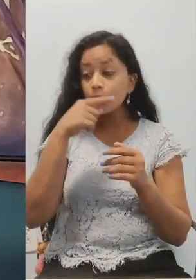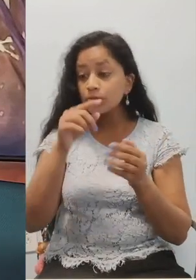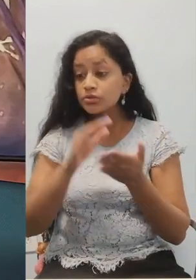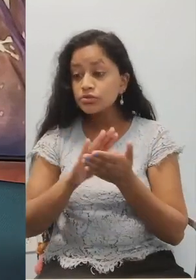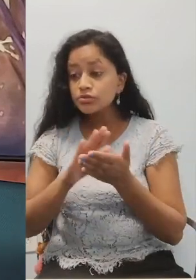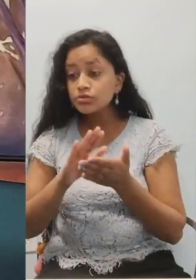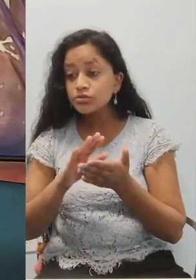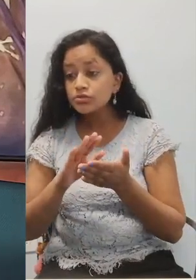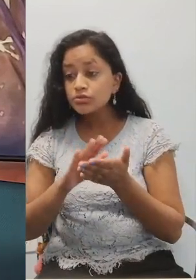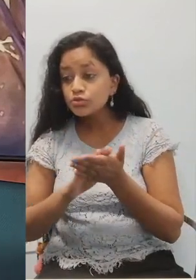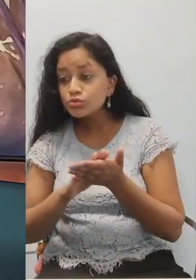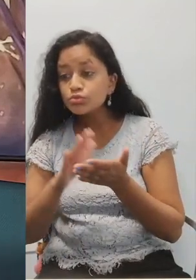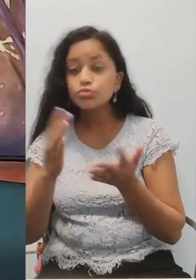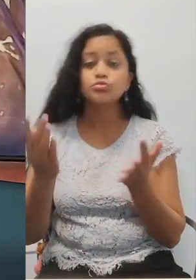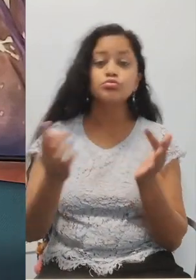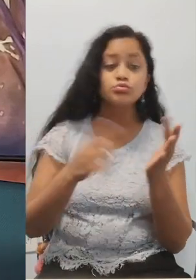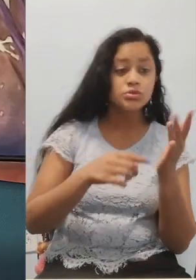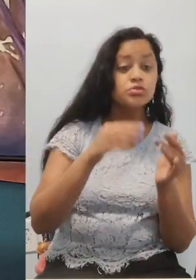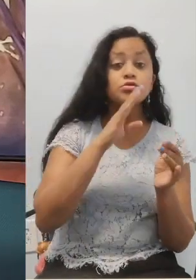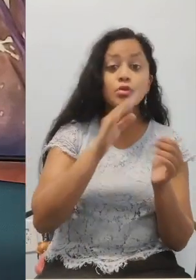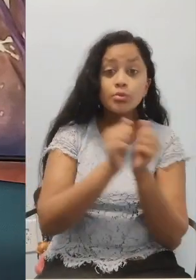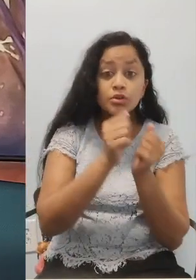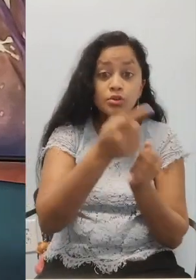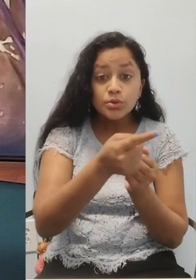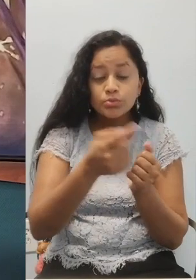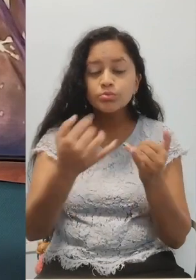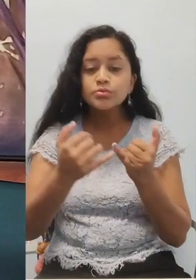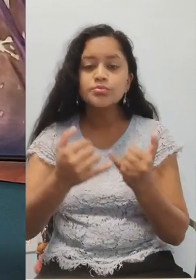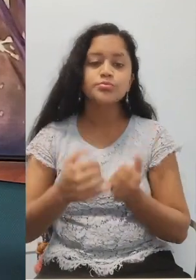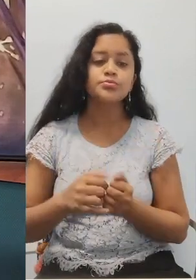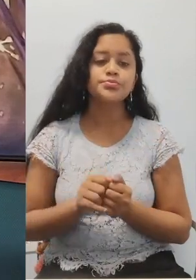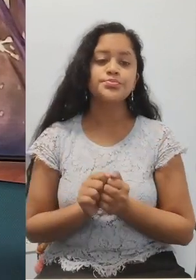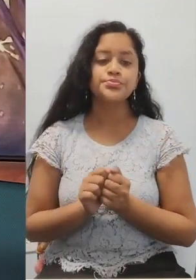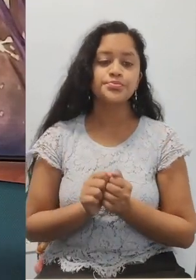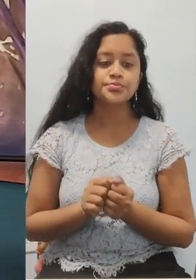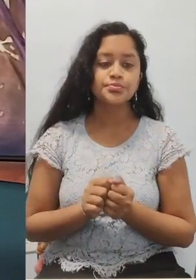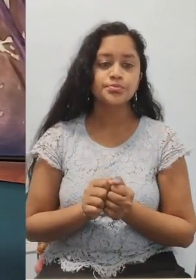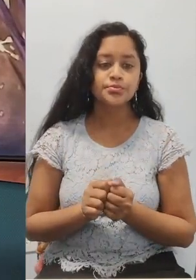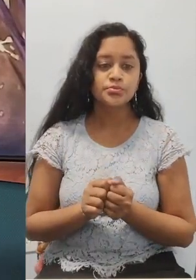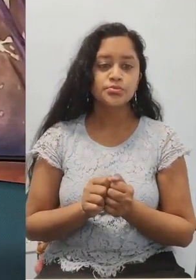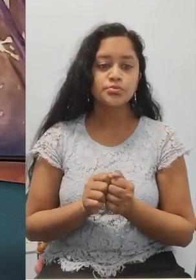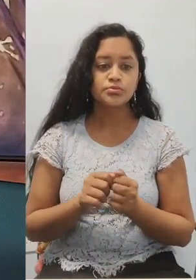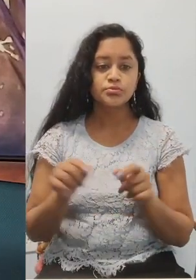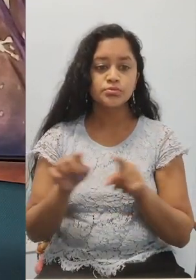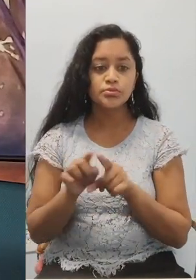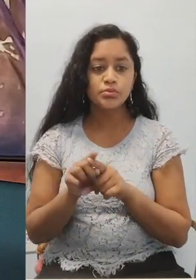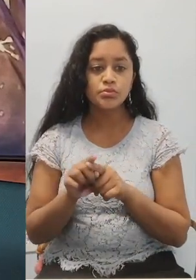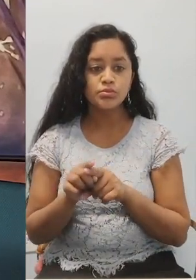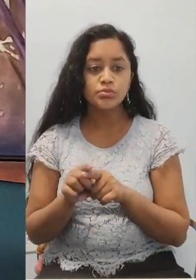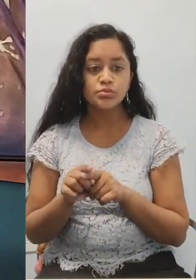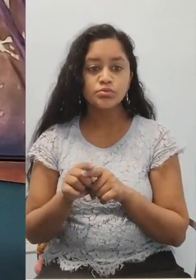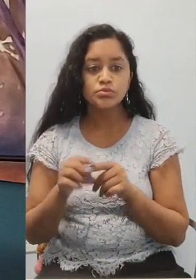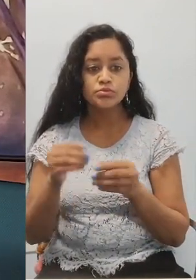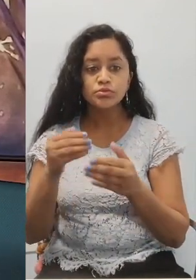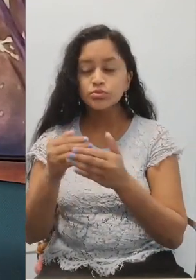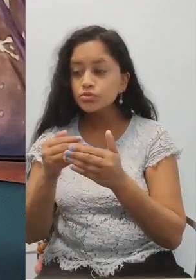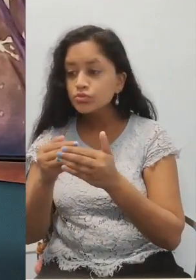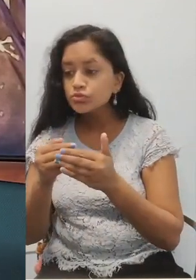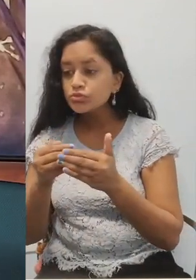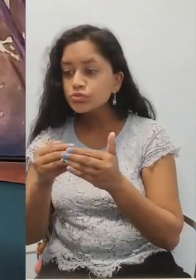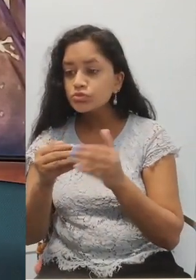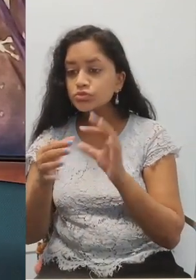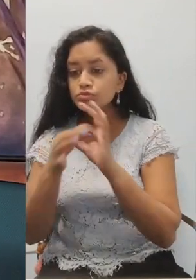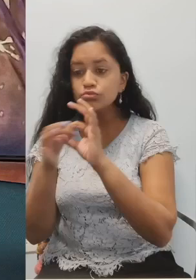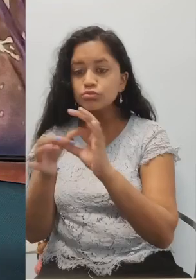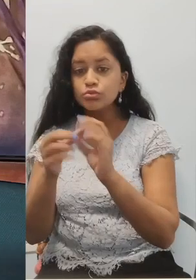Cayman communities. I'm also having a close relationship with the diving centers on island and fishermen. There's an open